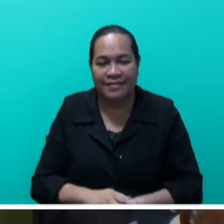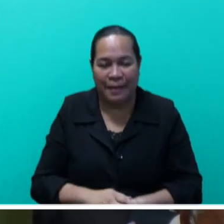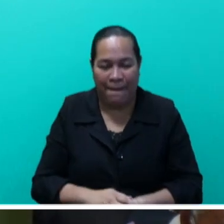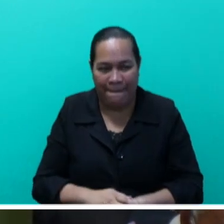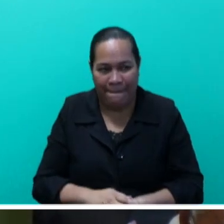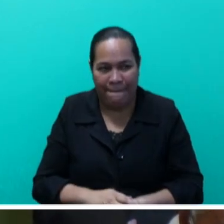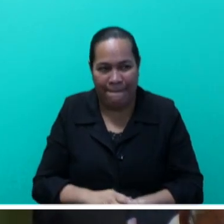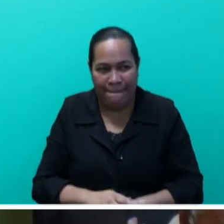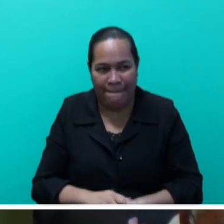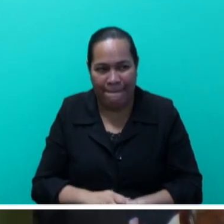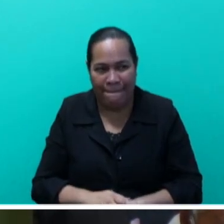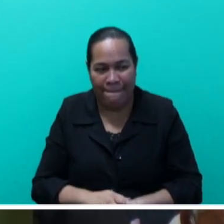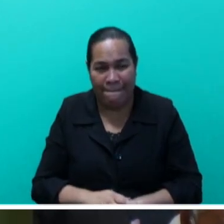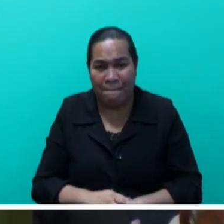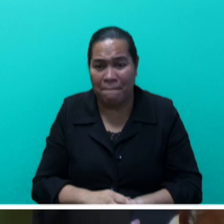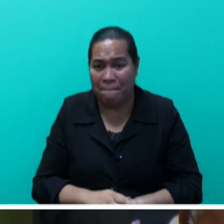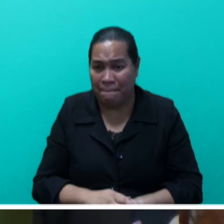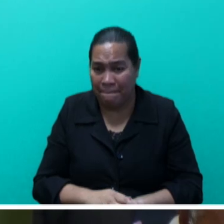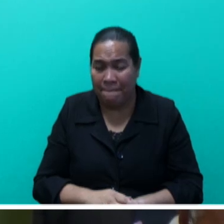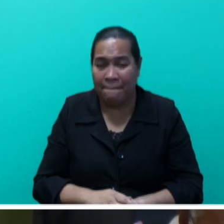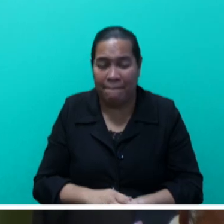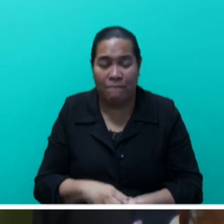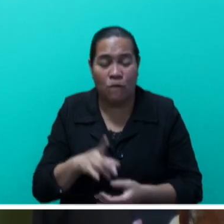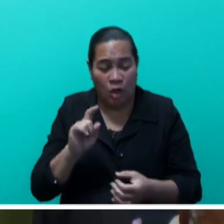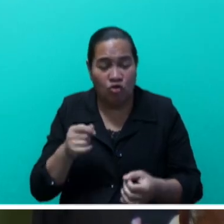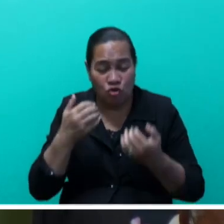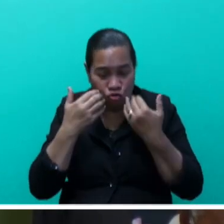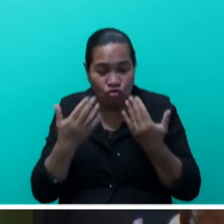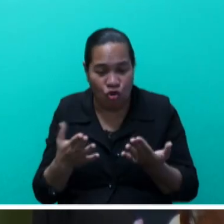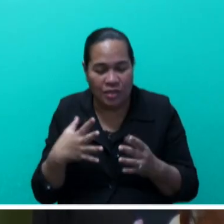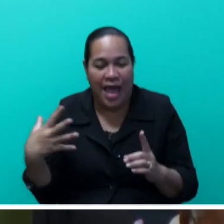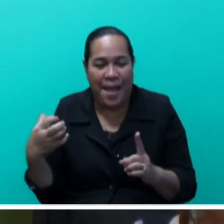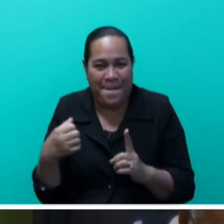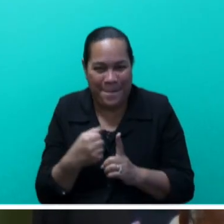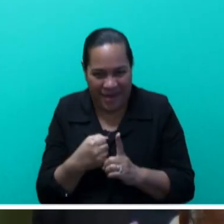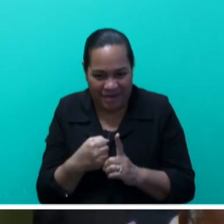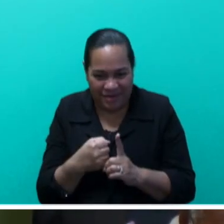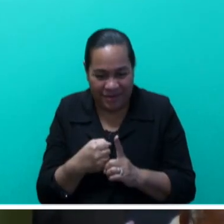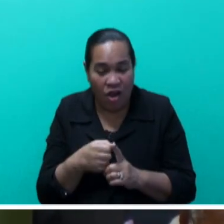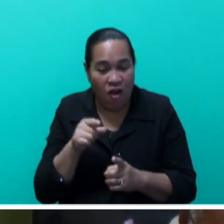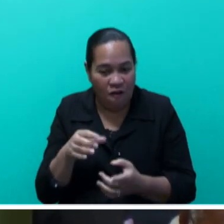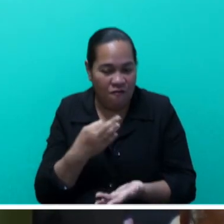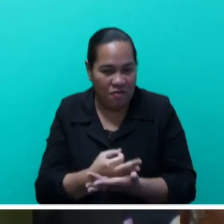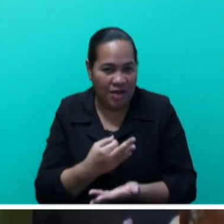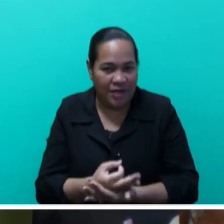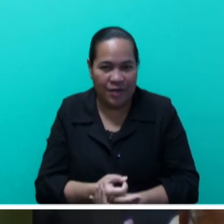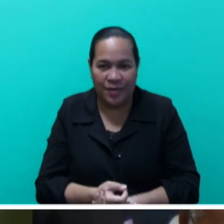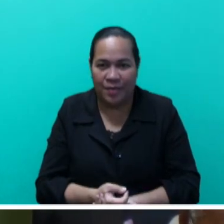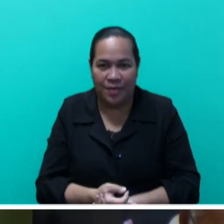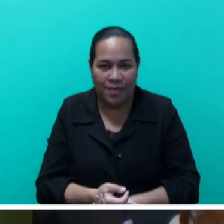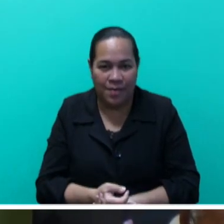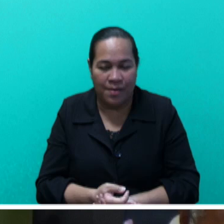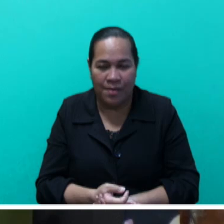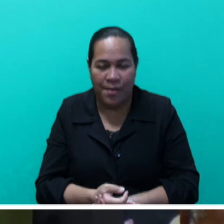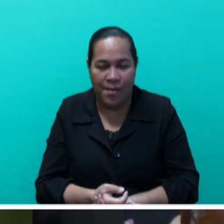of course, demonstrating the impact of the funding on the